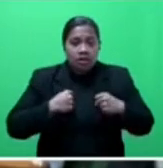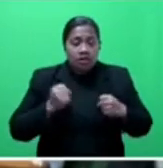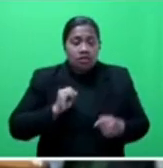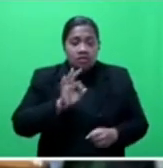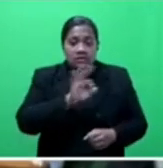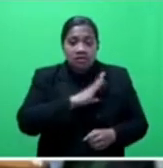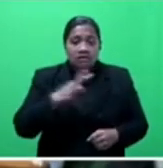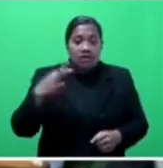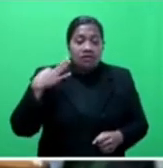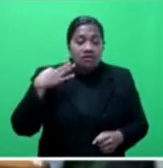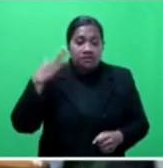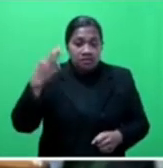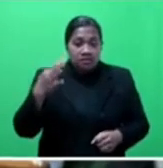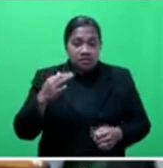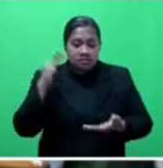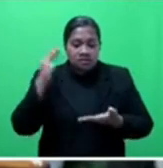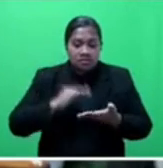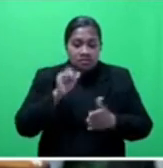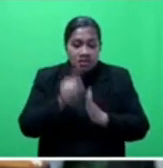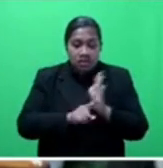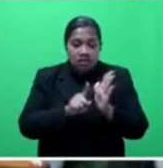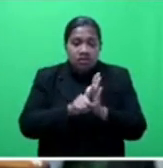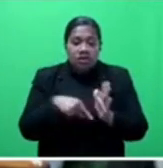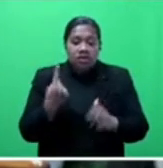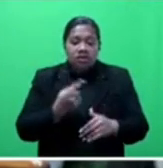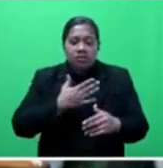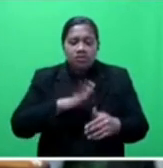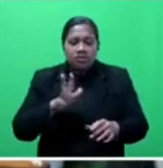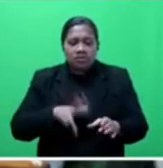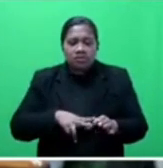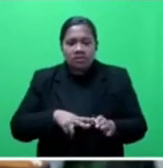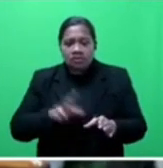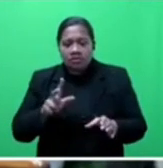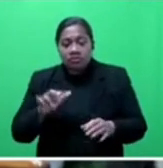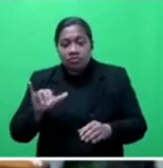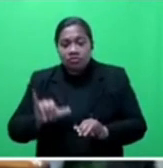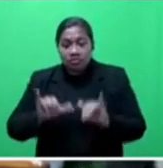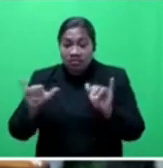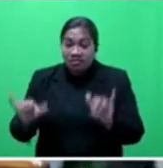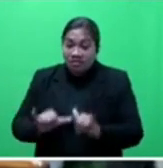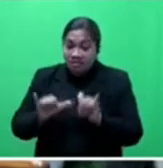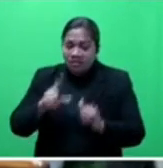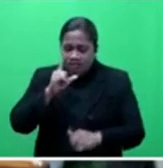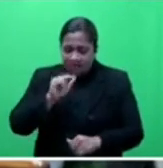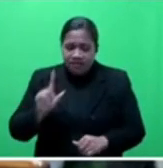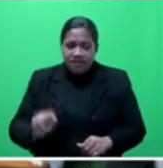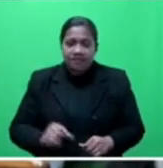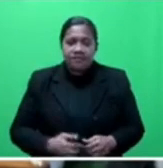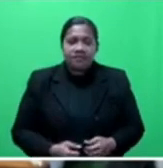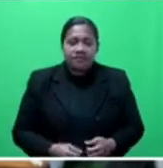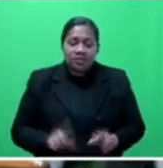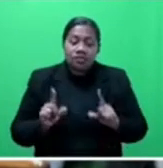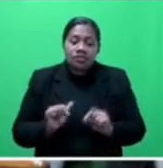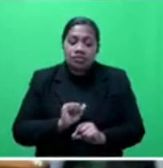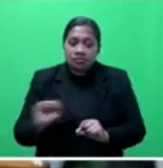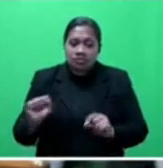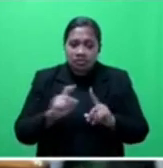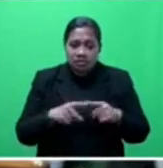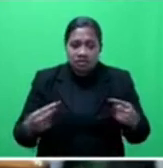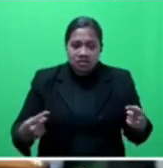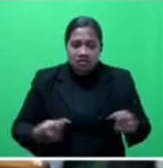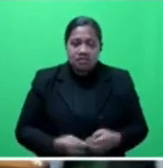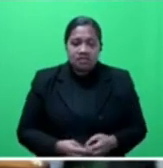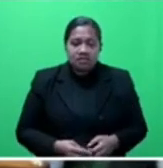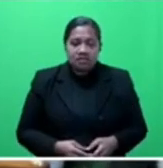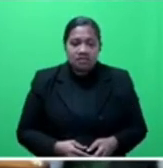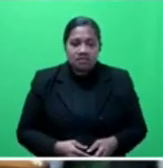hours, or those who prefer to go on leave to do so and resume their things and